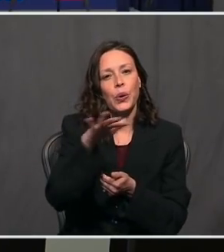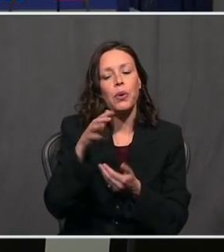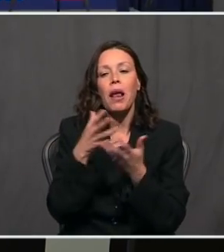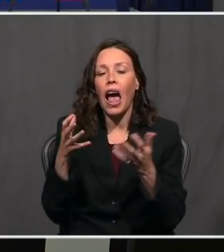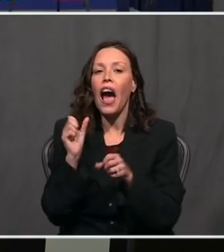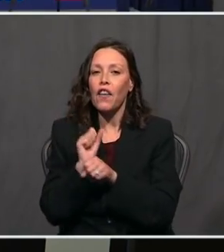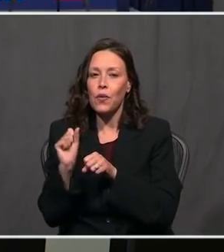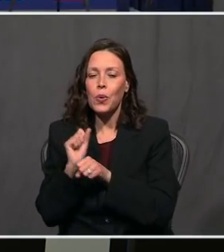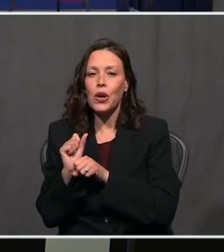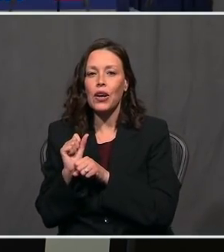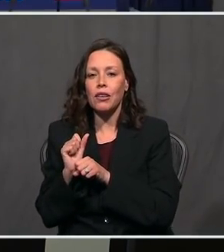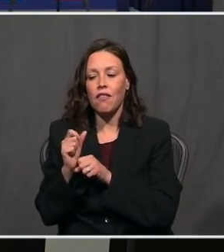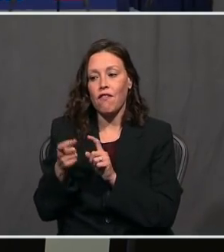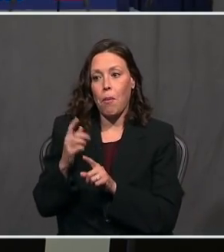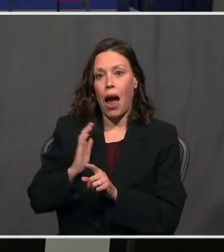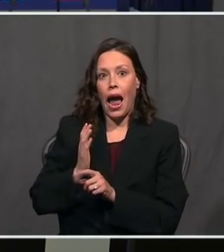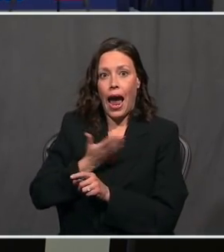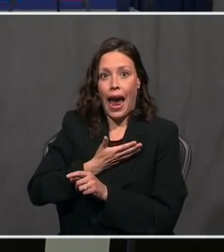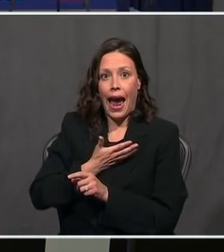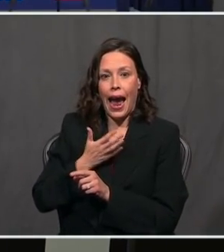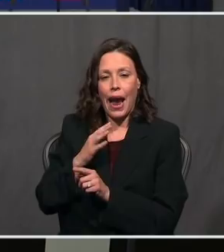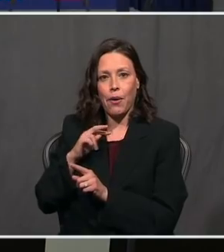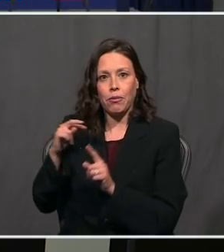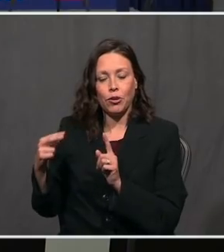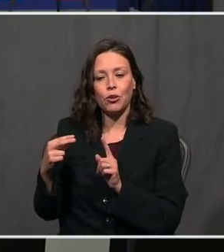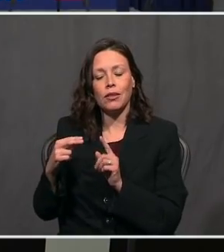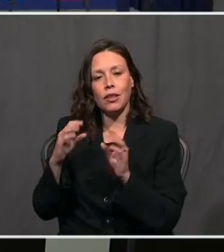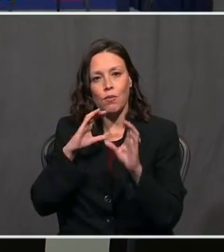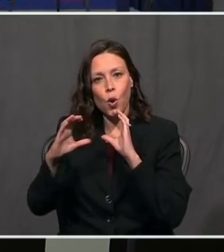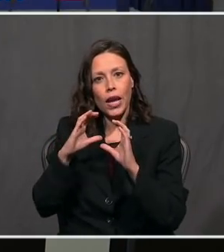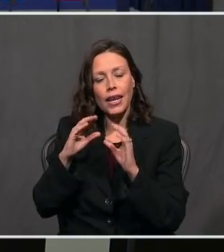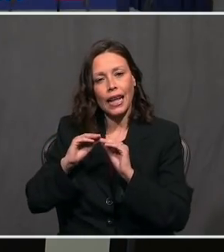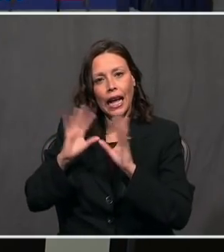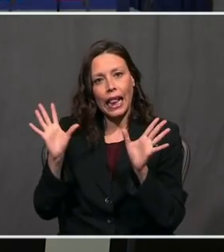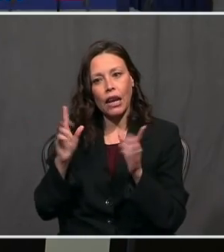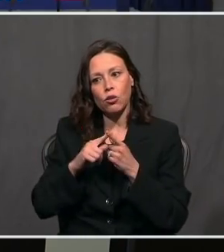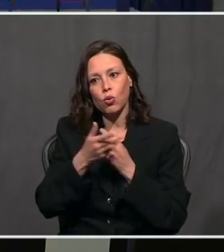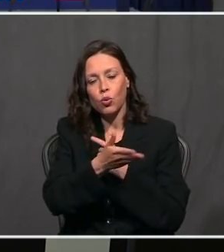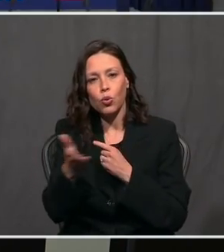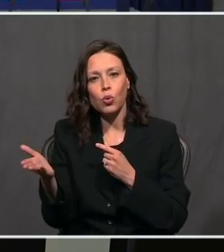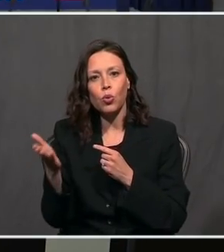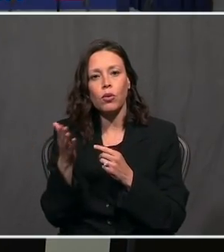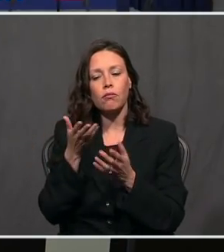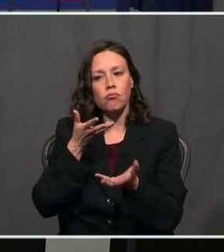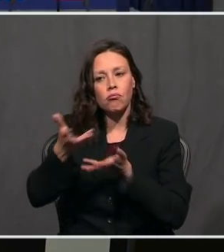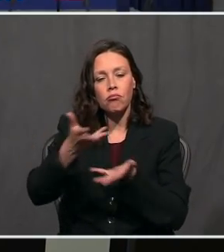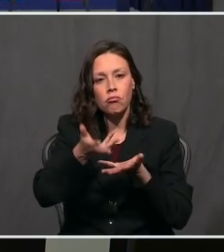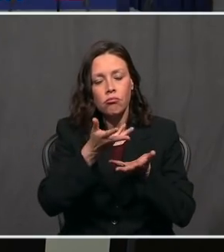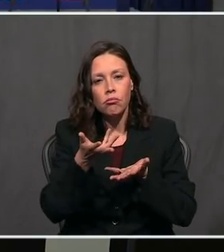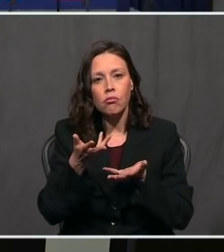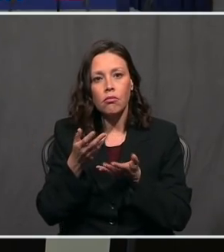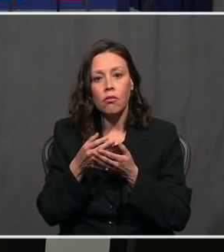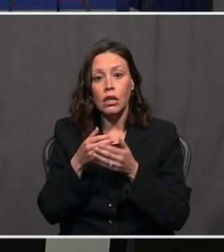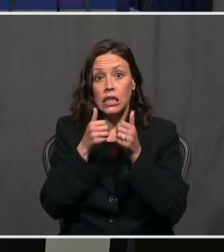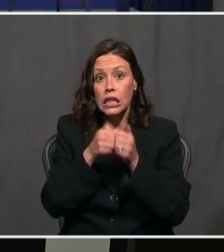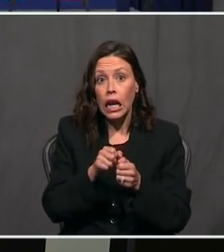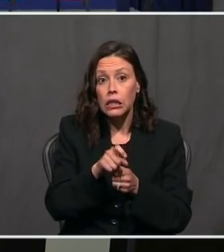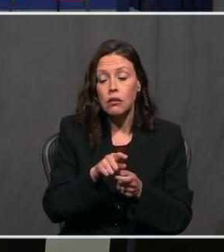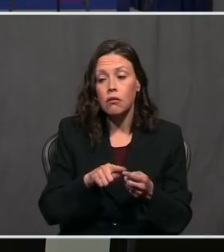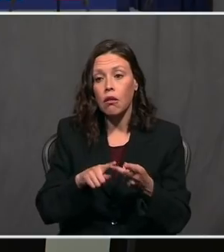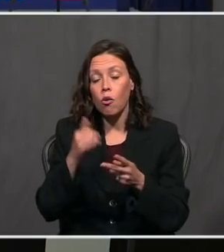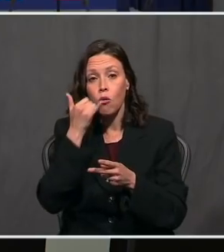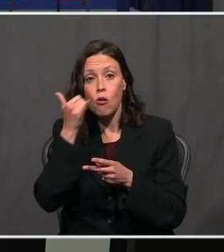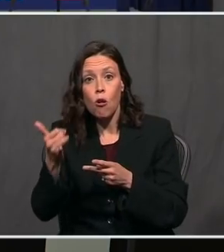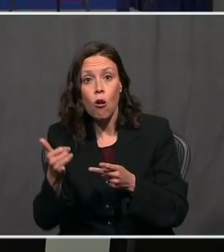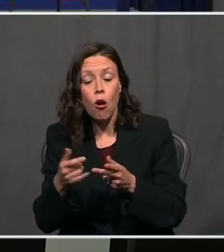work being done to make sure that we're communicating to the consumer the way that they want us to communicate to them. Is it texting? Is it a phone call? Do we